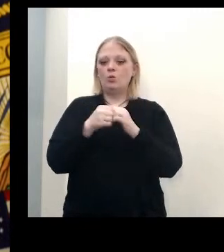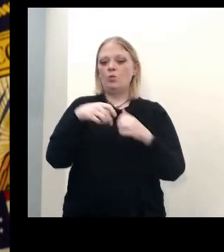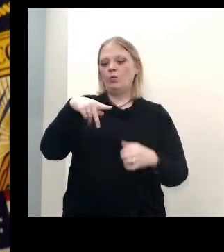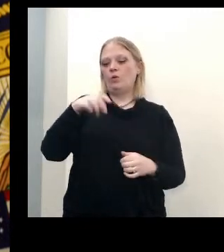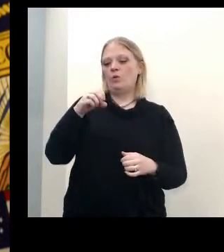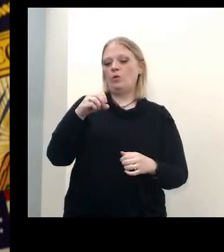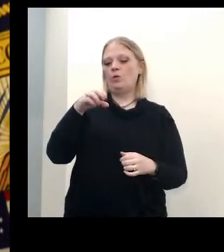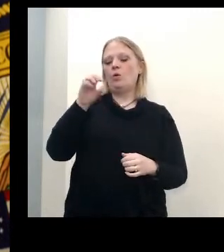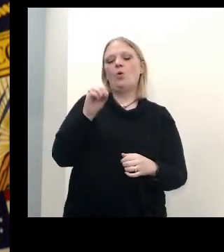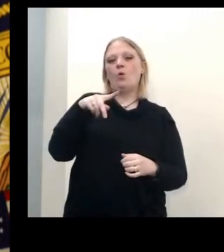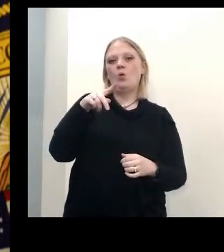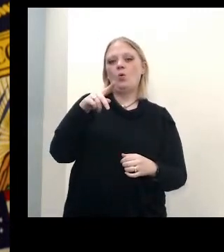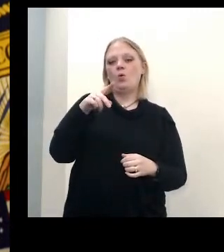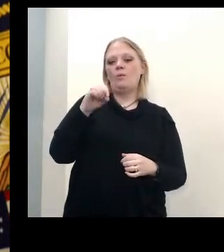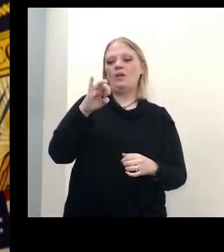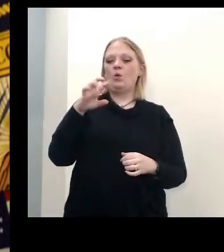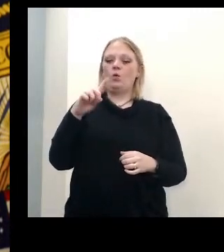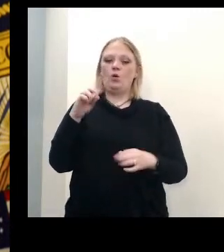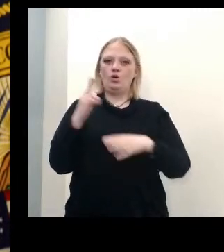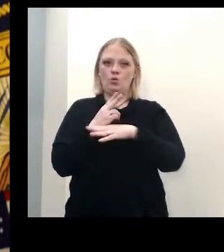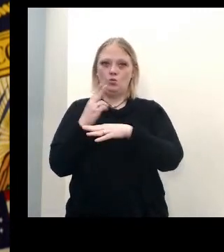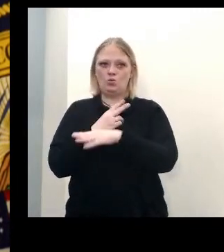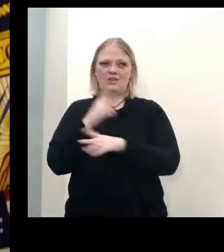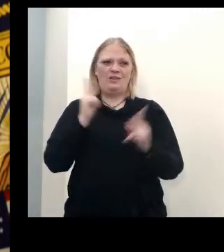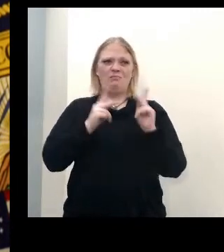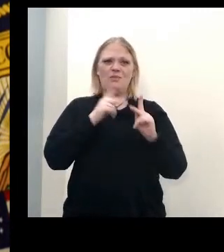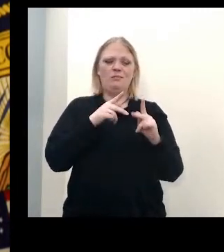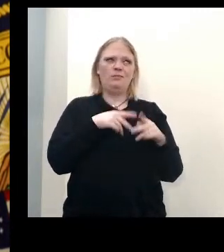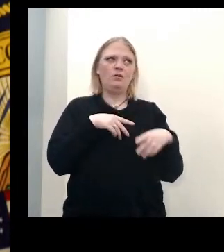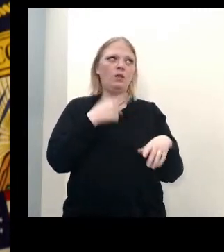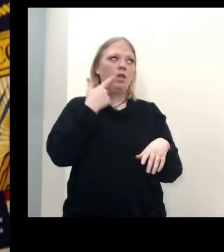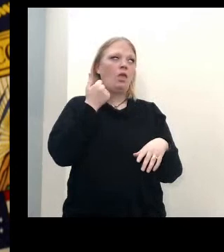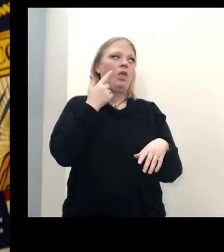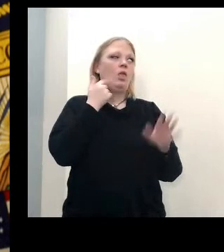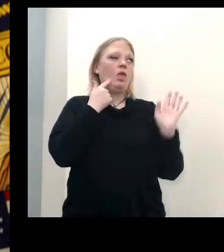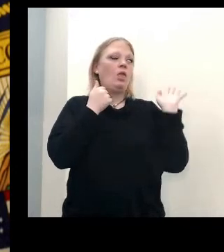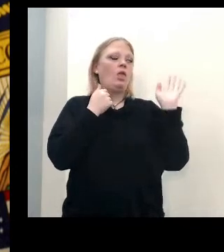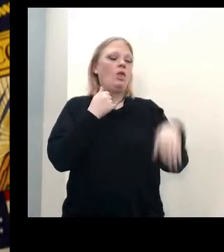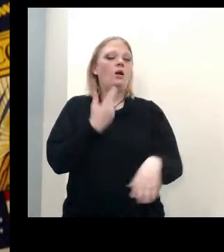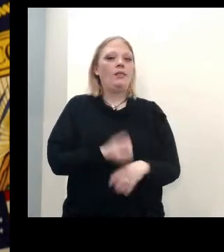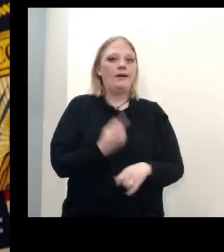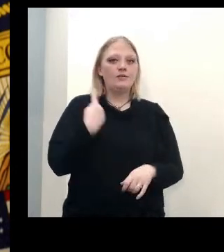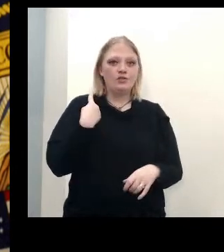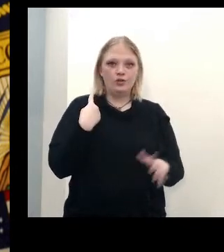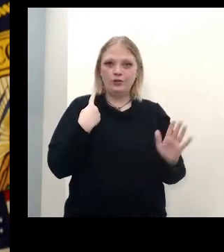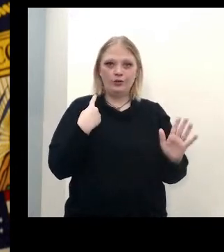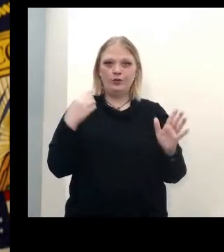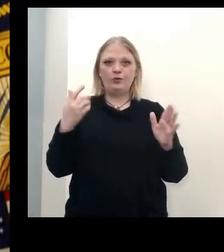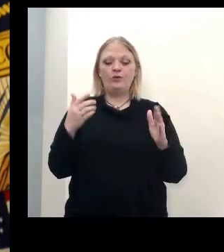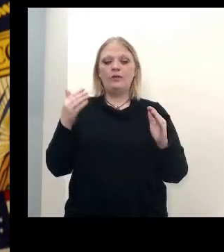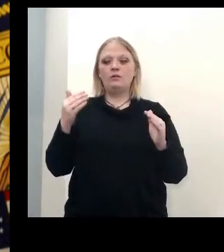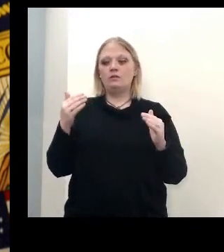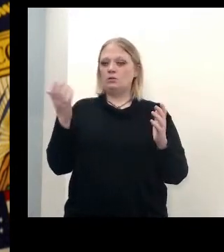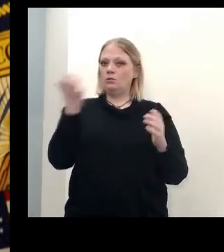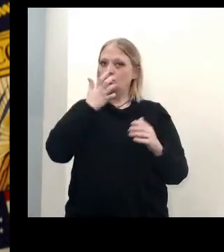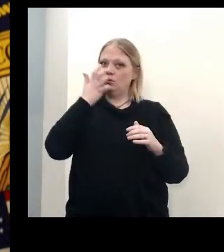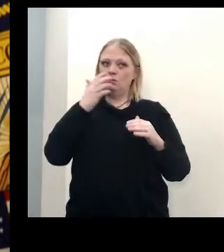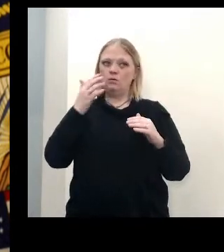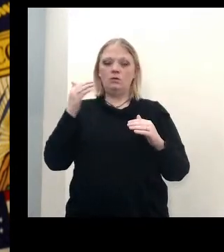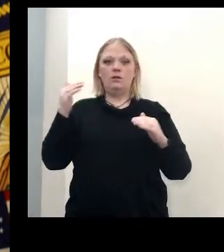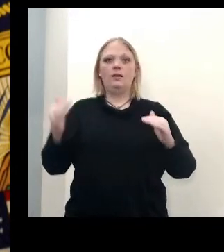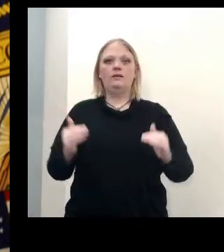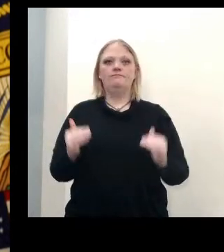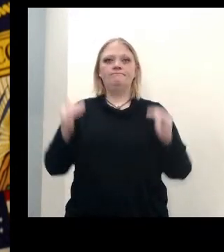usage. And what, unfortunately, people laughed about when I said it last year, the much higher level